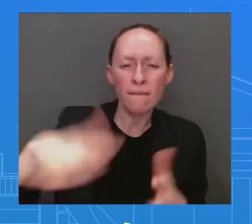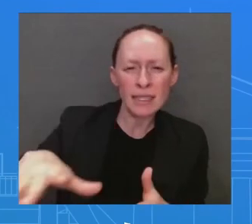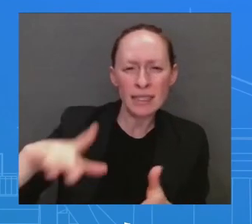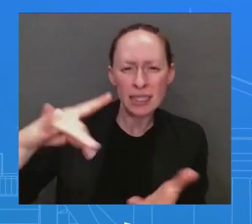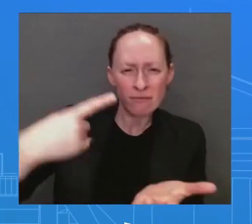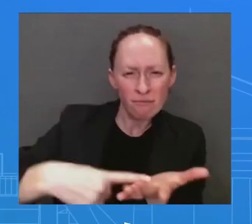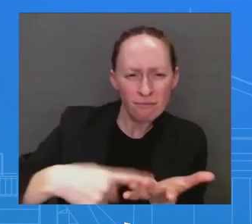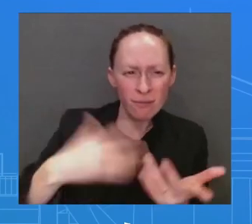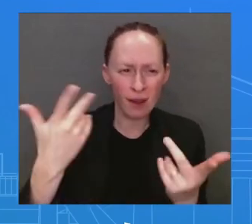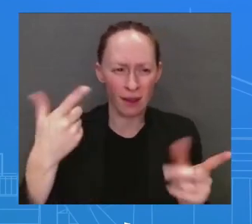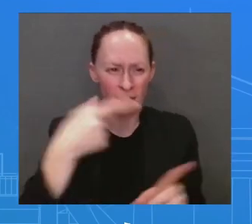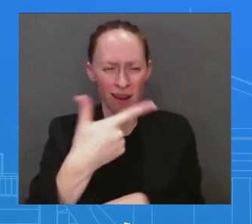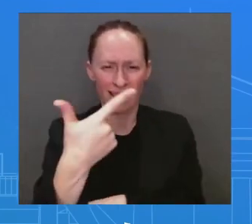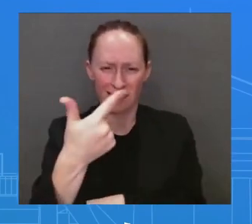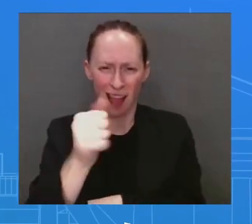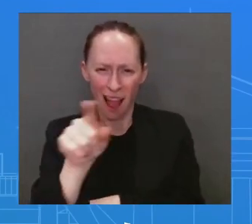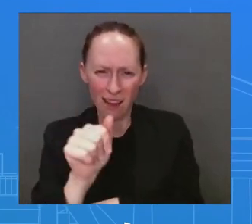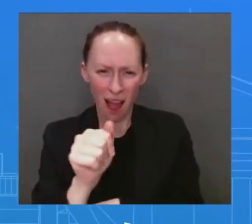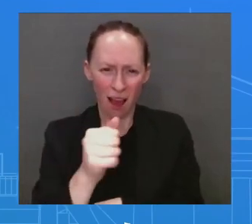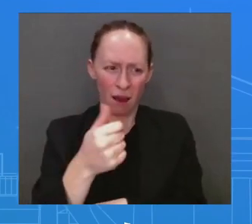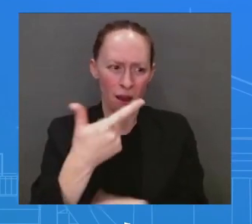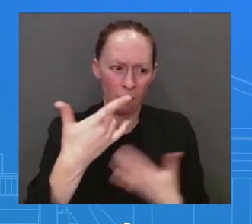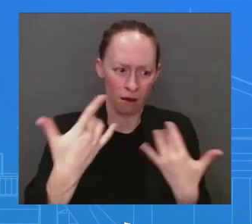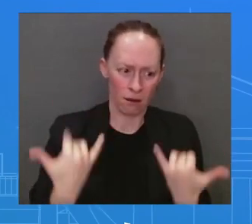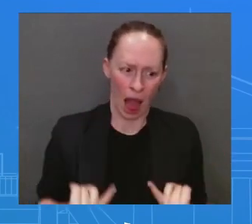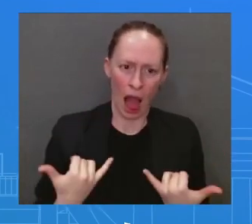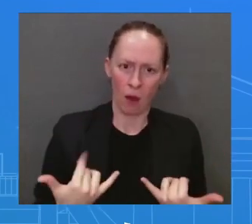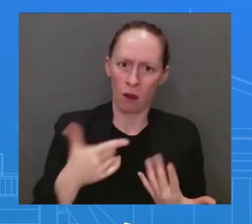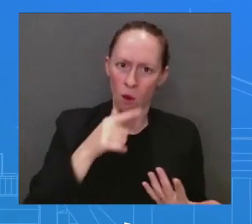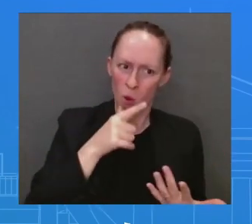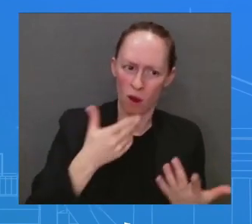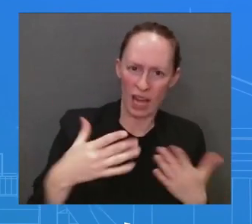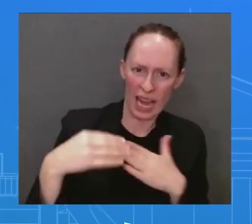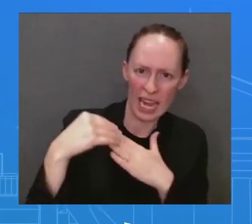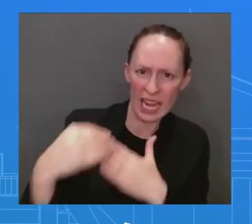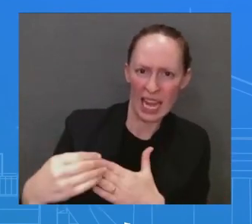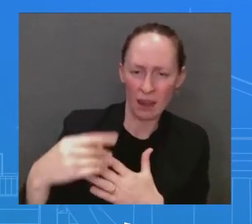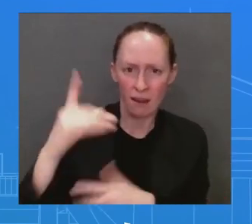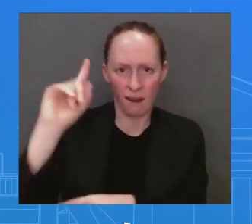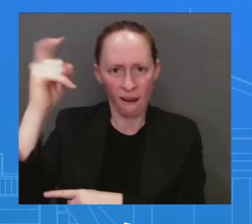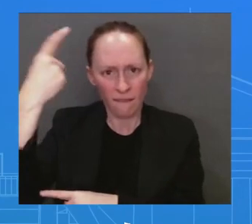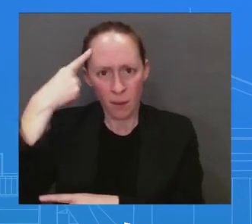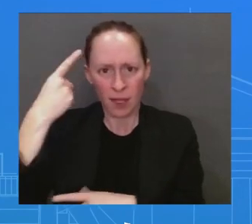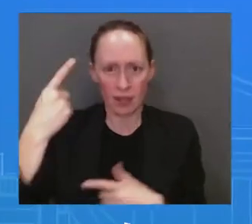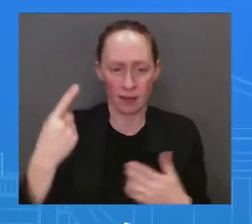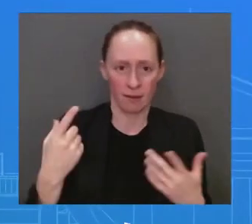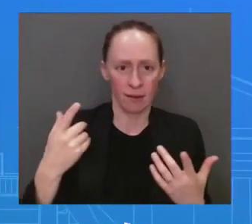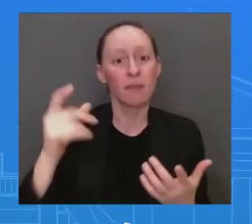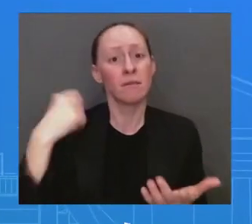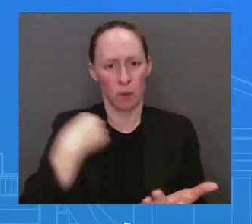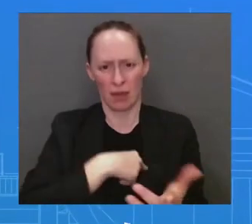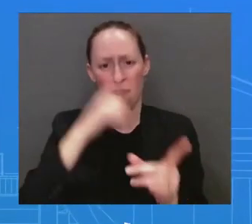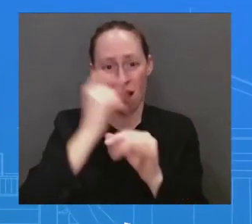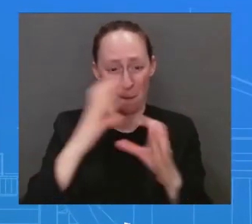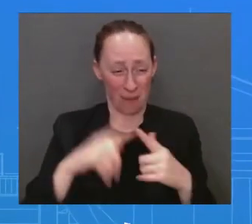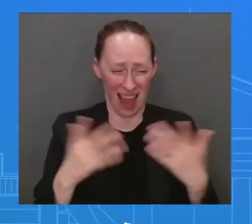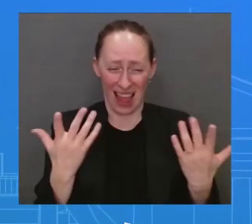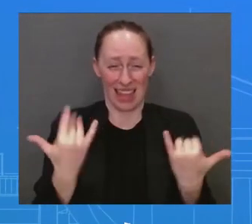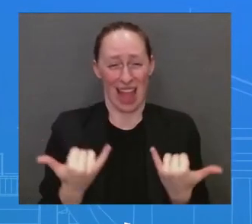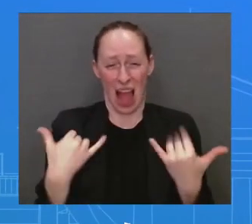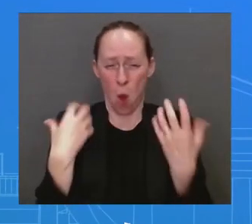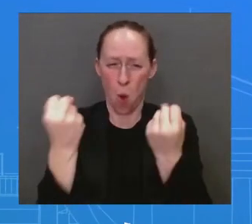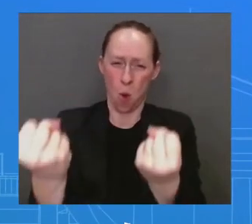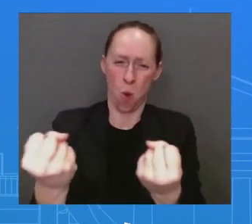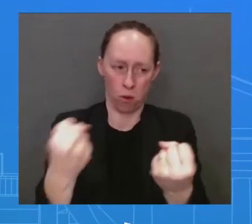just don't think that, understandably, their focus is much more on the here and now and the operations. And does the U.S. have a view about the